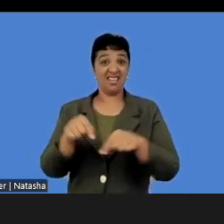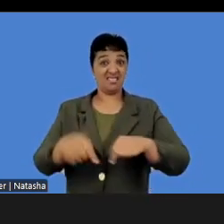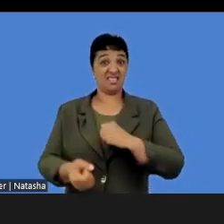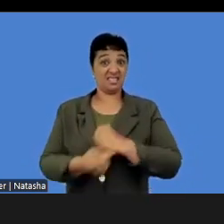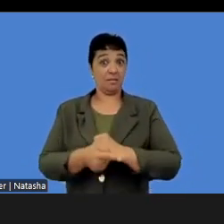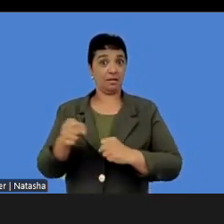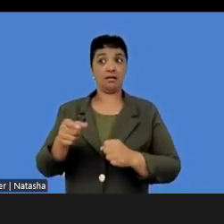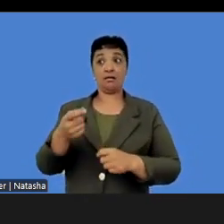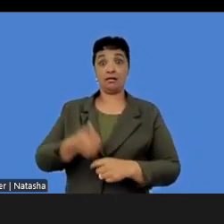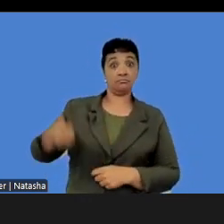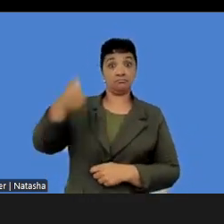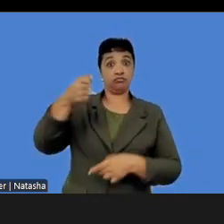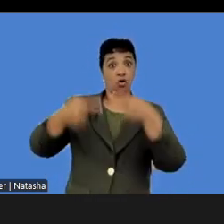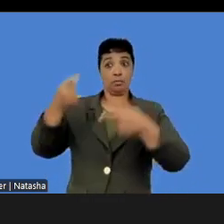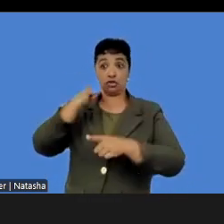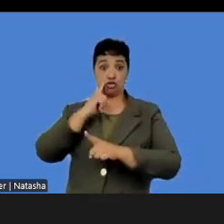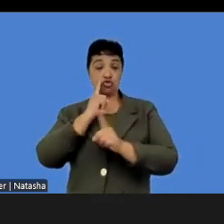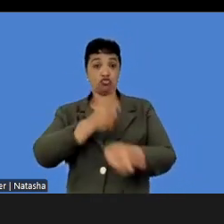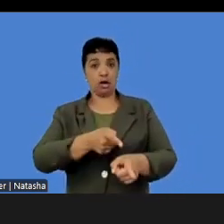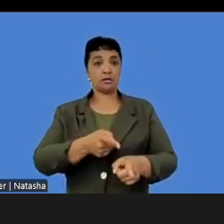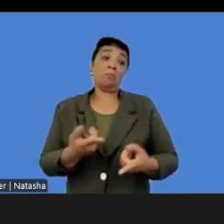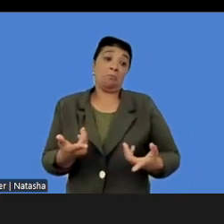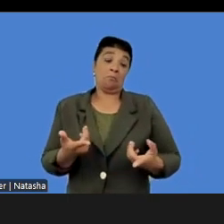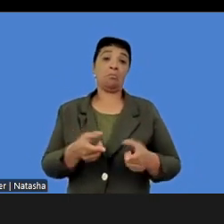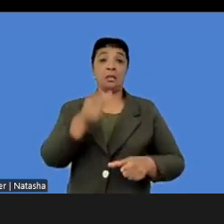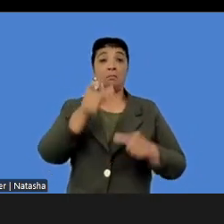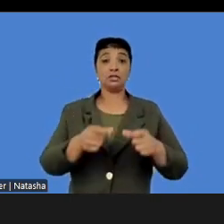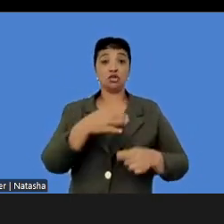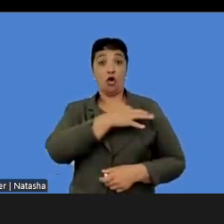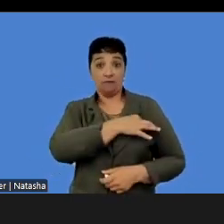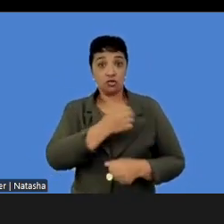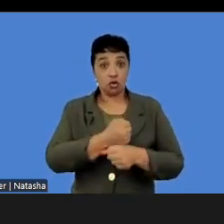instructions were given and they were carried out by officials.